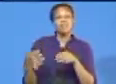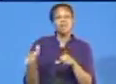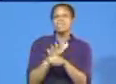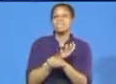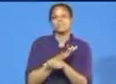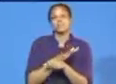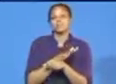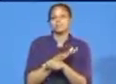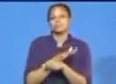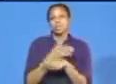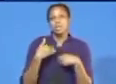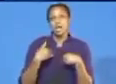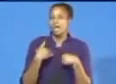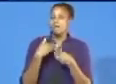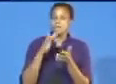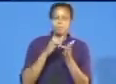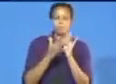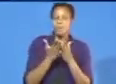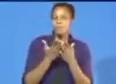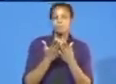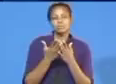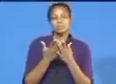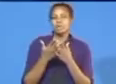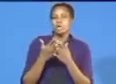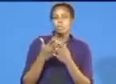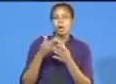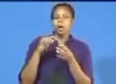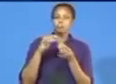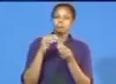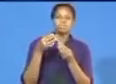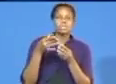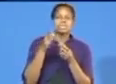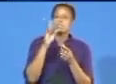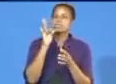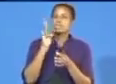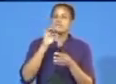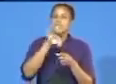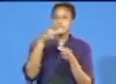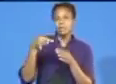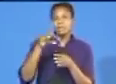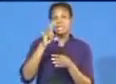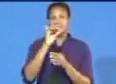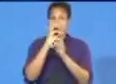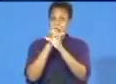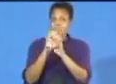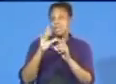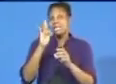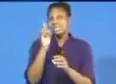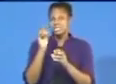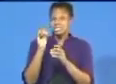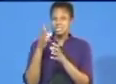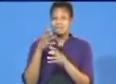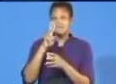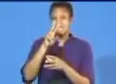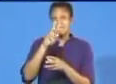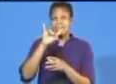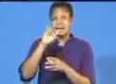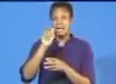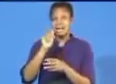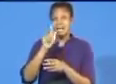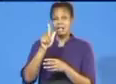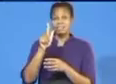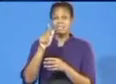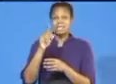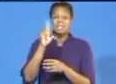Bible references about the seven spirits of God, the seven trumpets, the seven vials of divine wrath, the